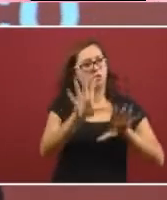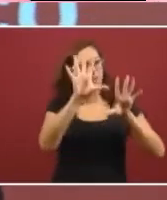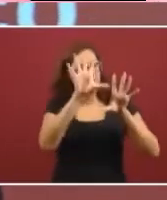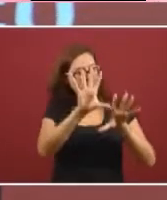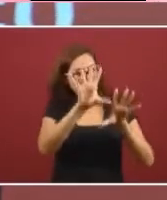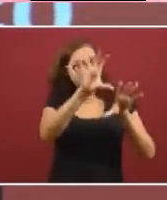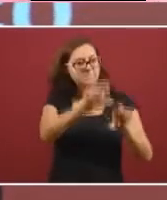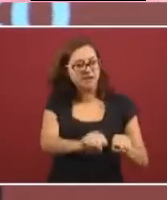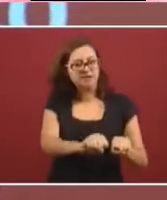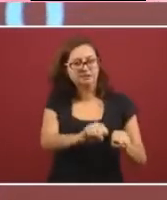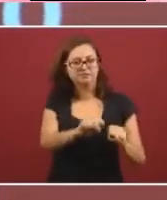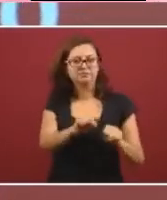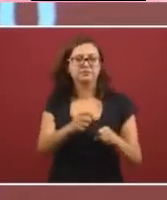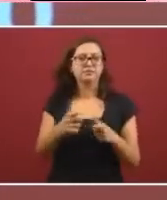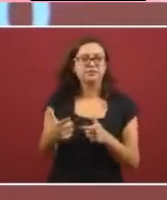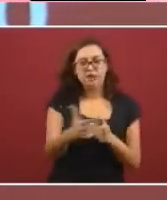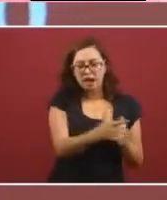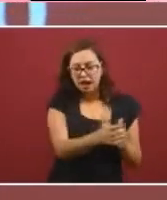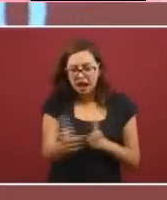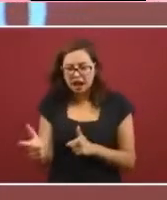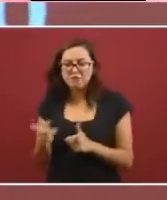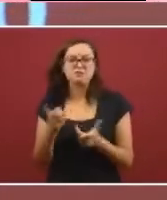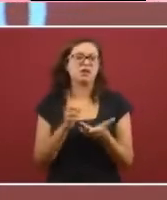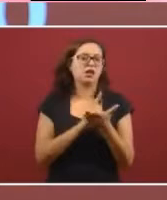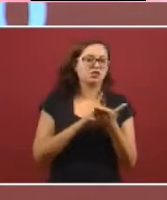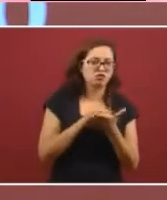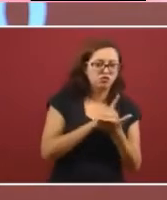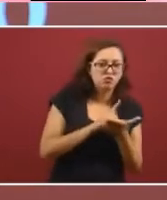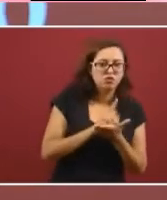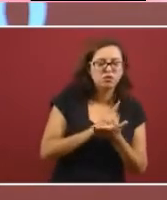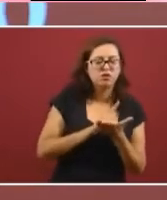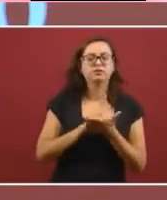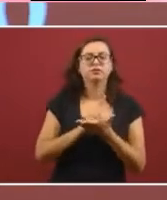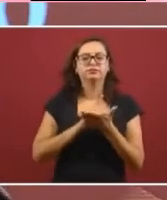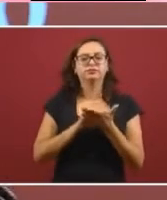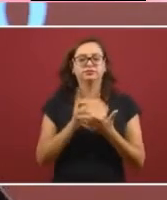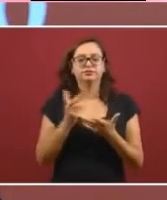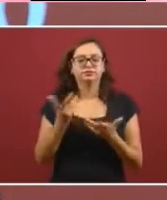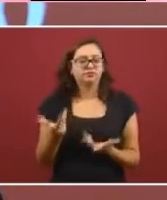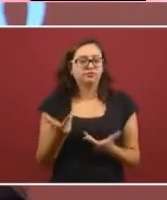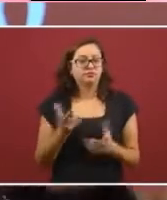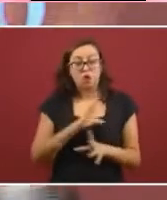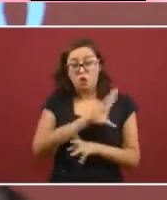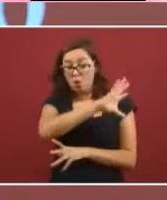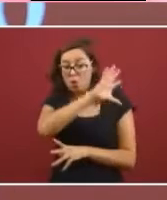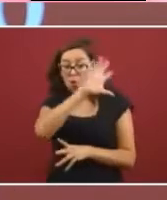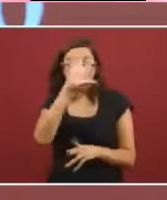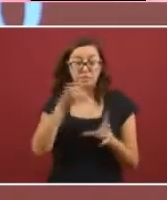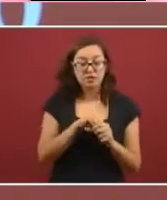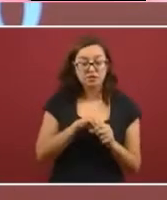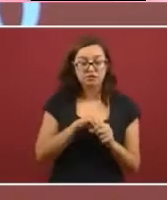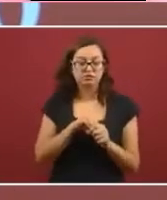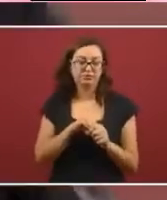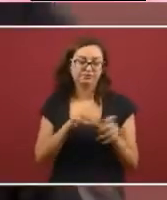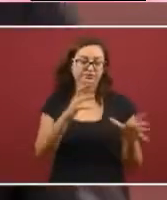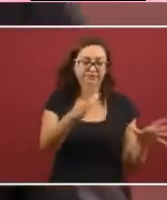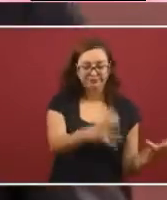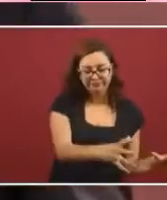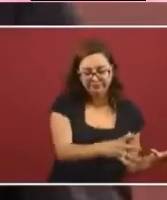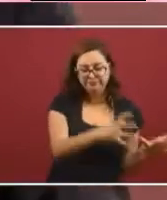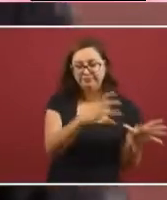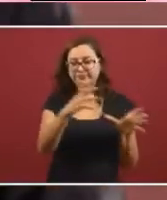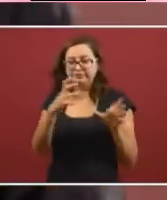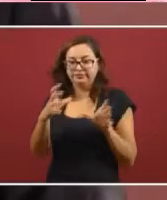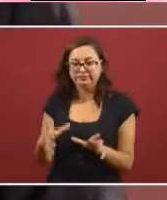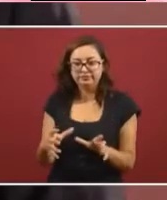Within the week, armas, and it was full drogas, of arms, drugs. Entonces, todo eso so all these things